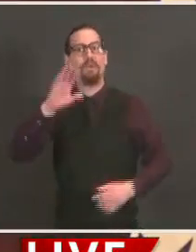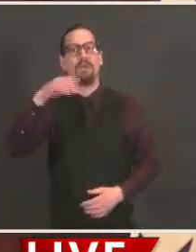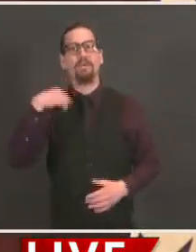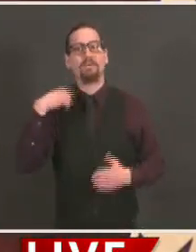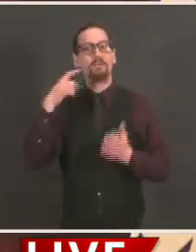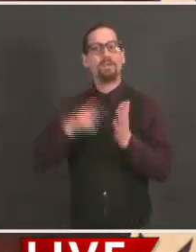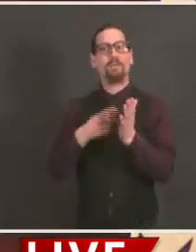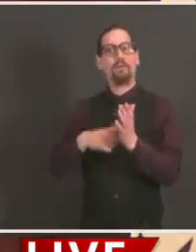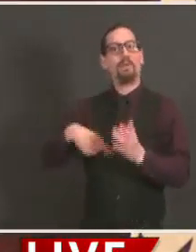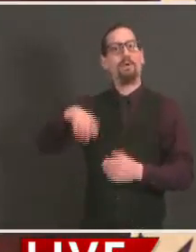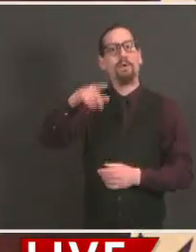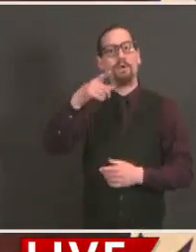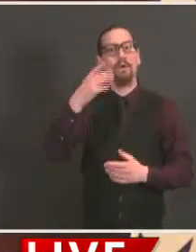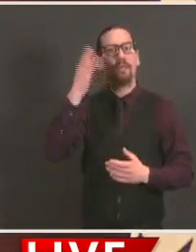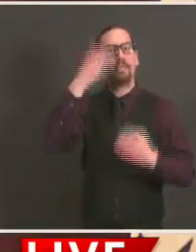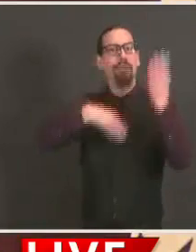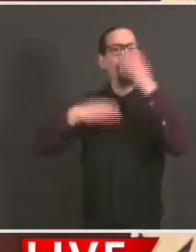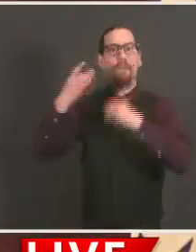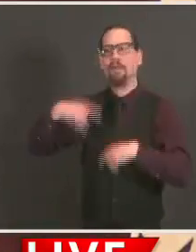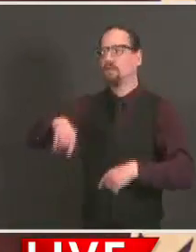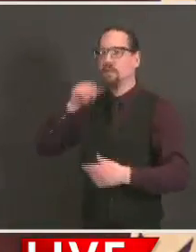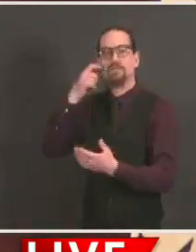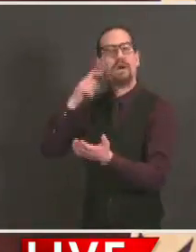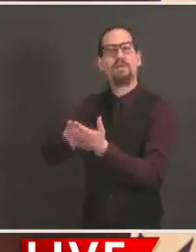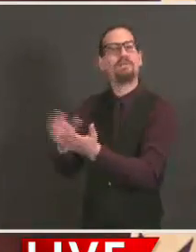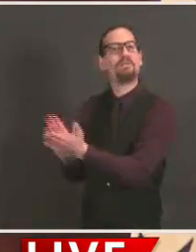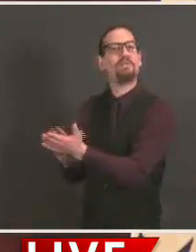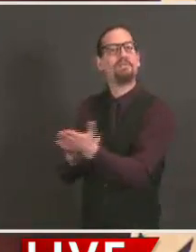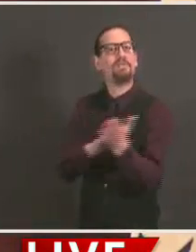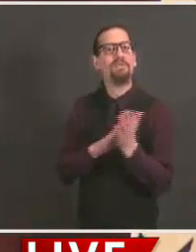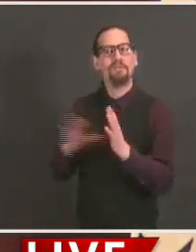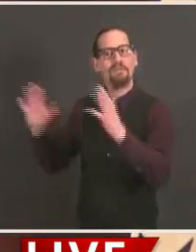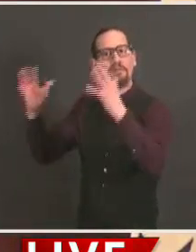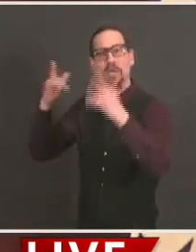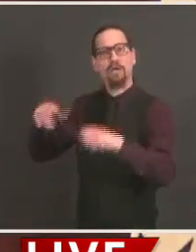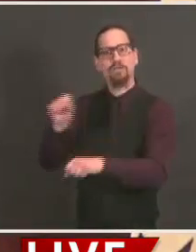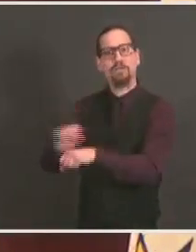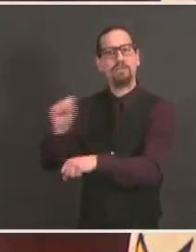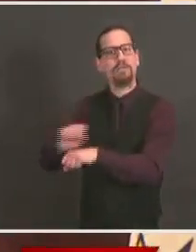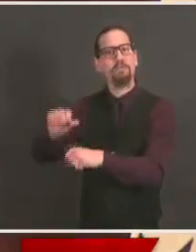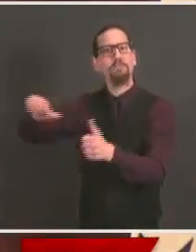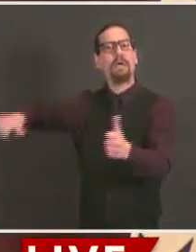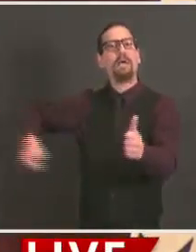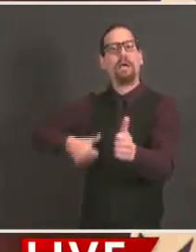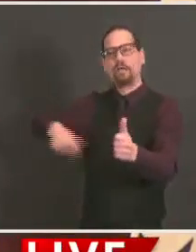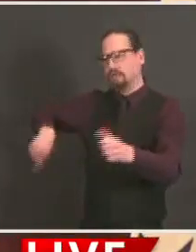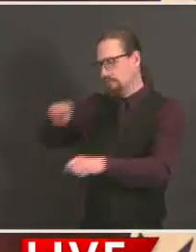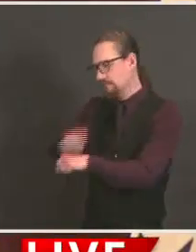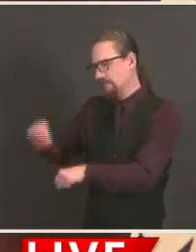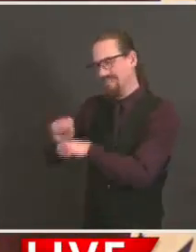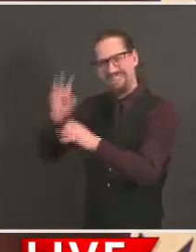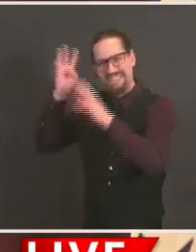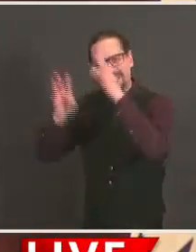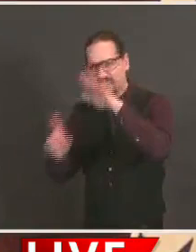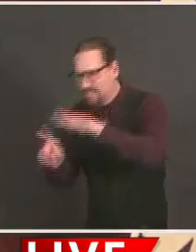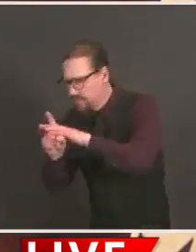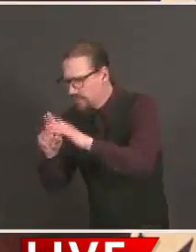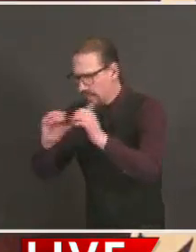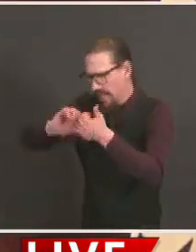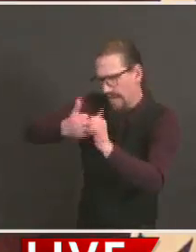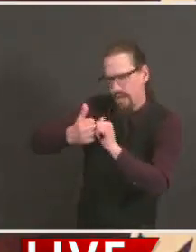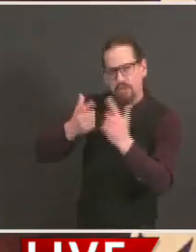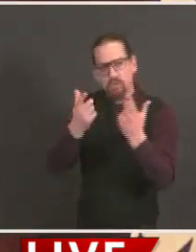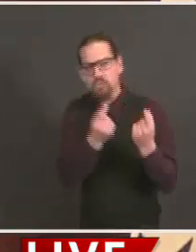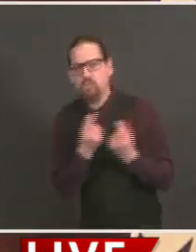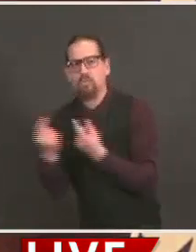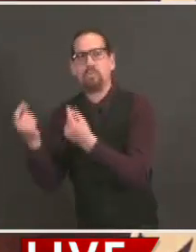hard parts of what's gone on, but I will continue to call all of them out as my heroes for helping to push